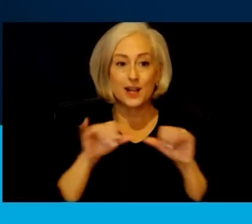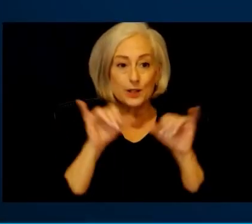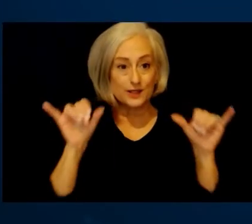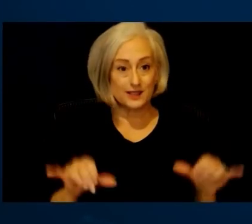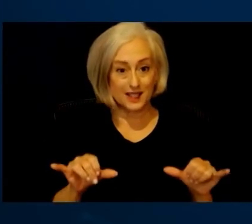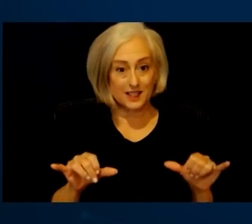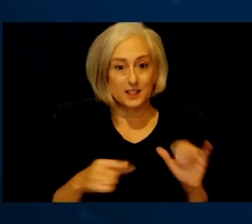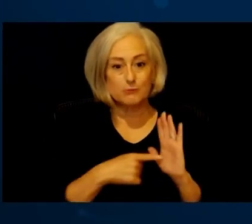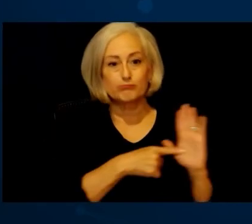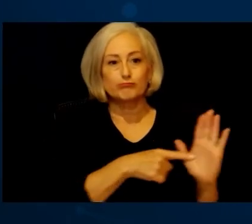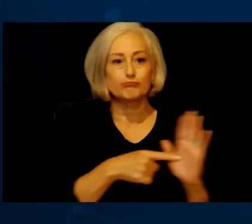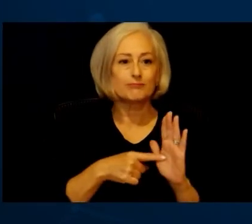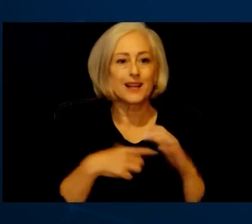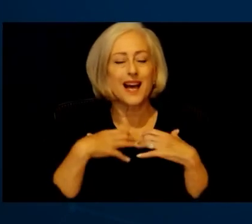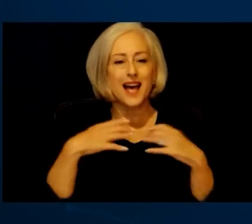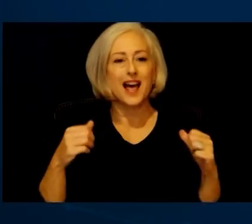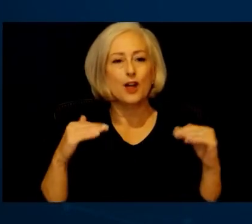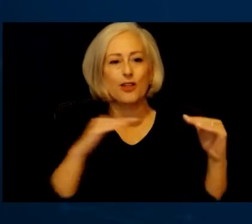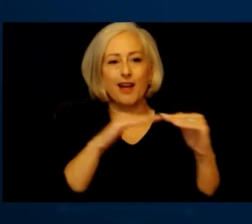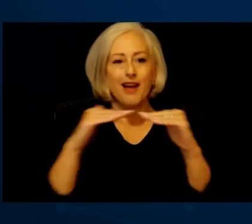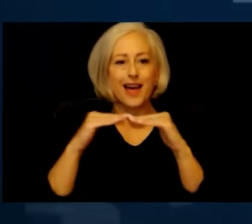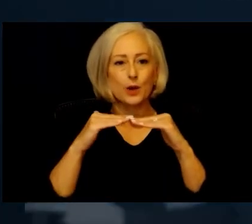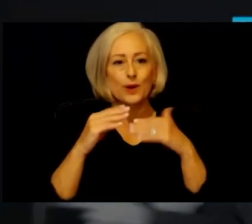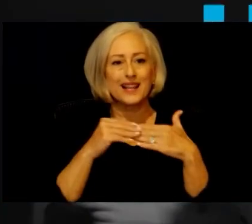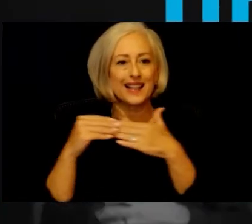We'll explain what that means Friday at 8.